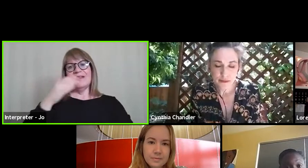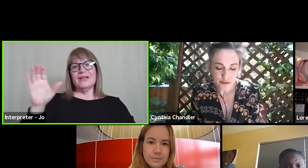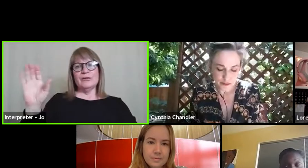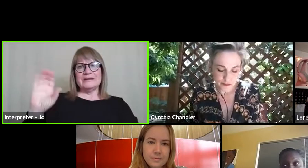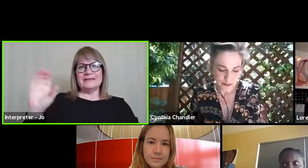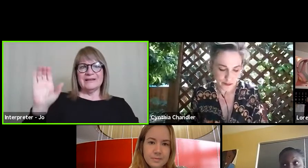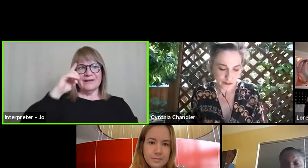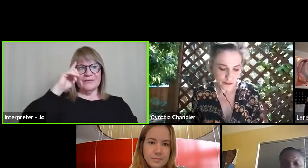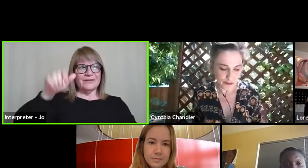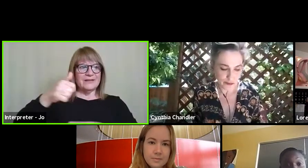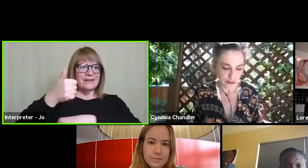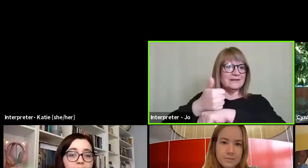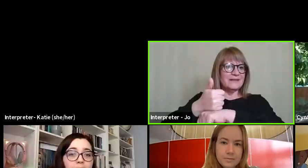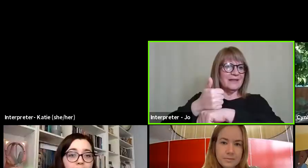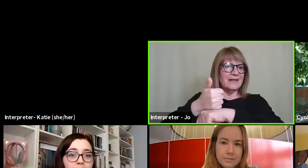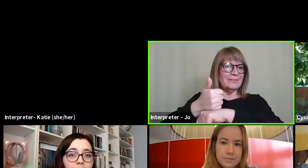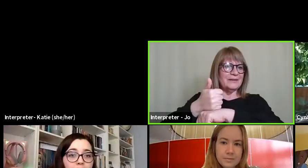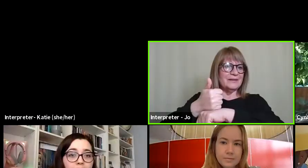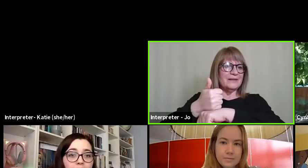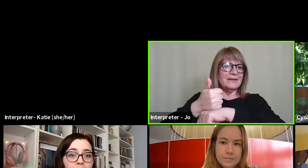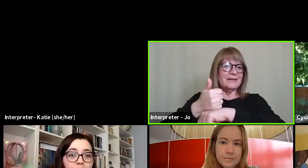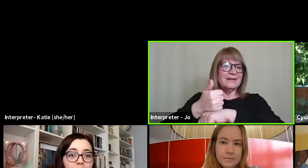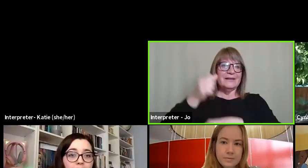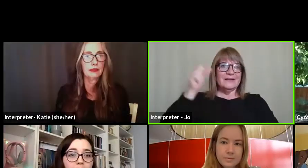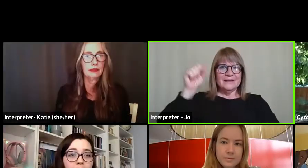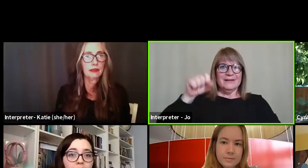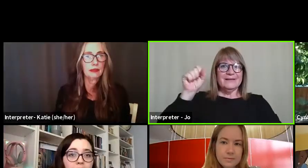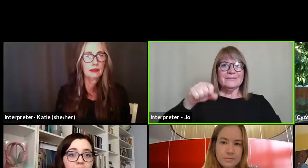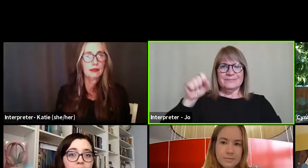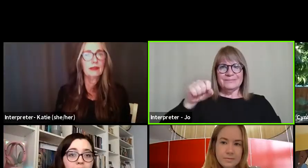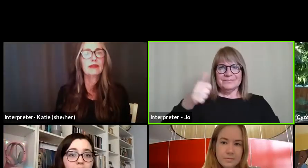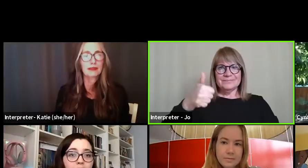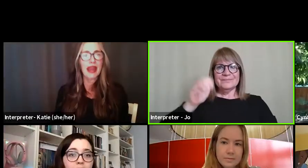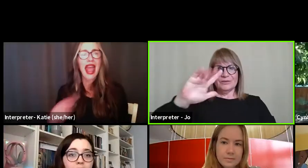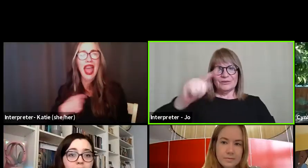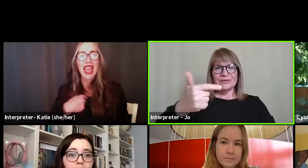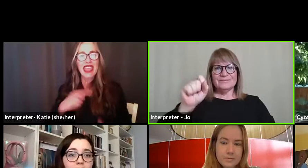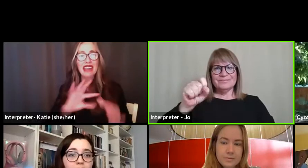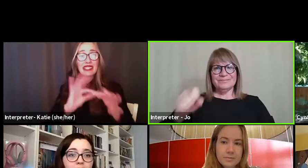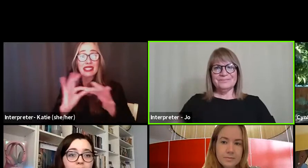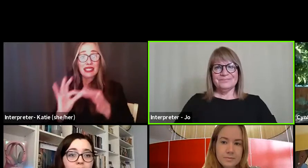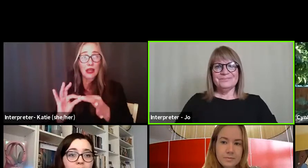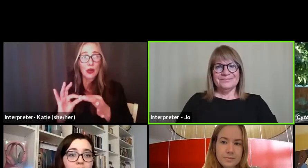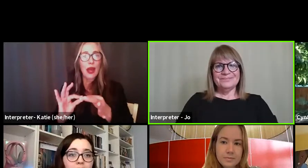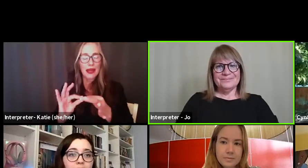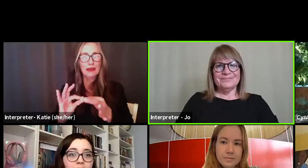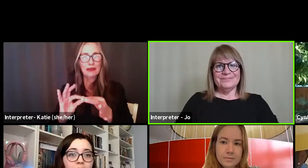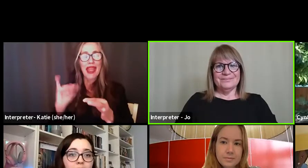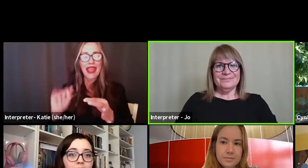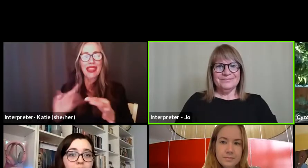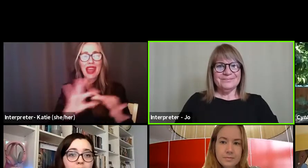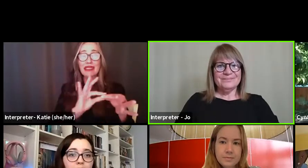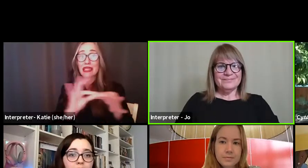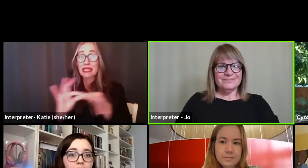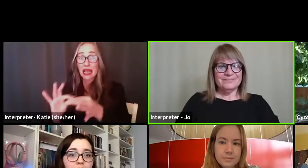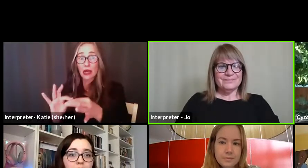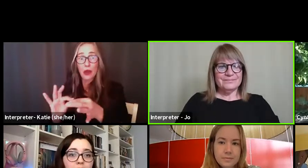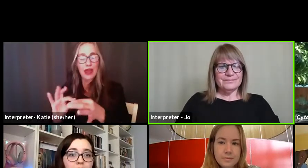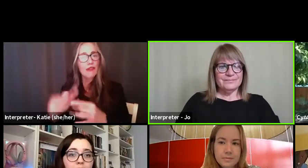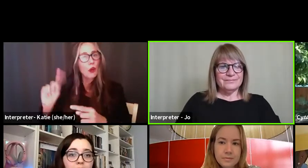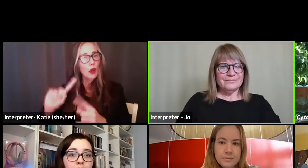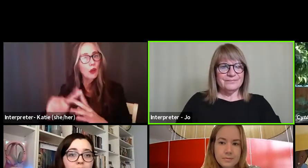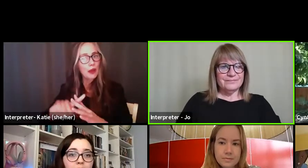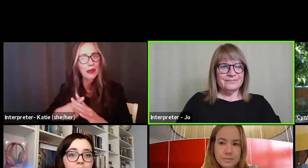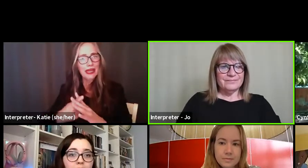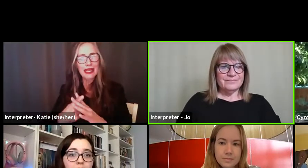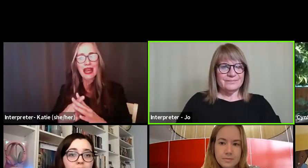because it is a great segue into you know what i wanted to share with folks but before i begin just a short introduction my name is amina